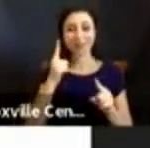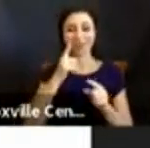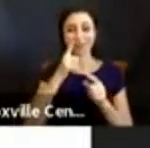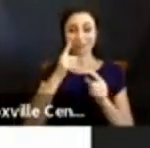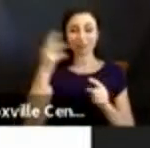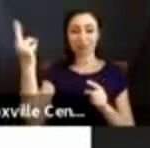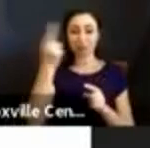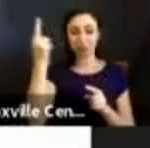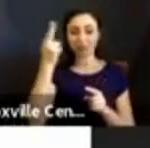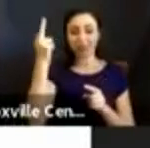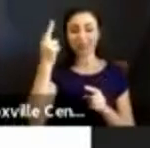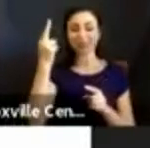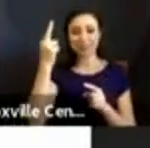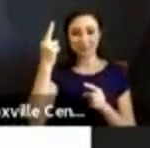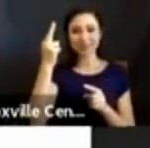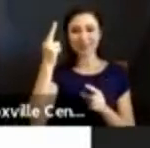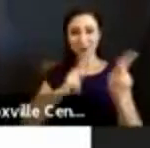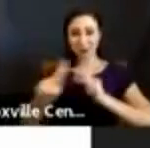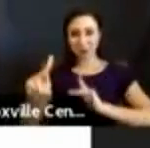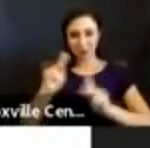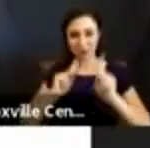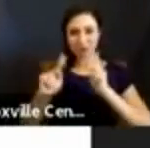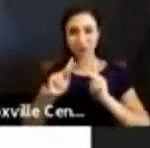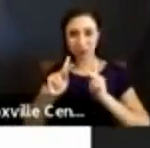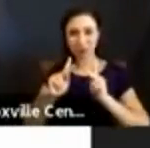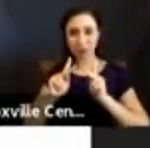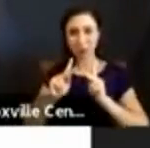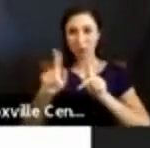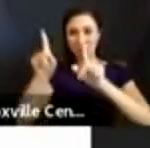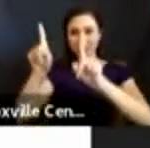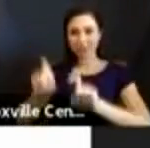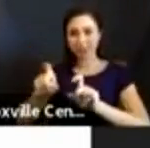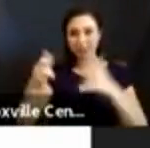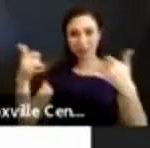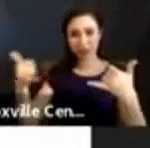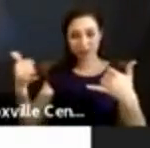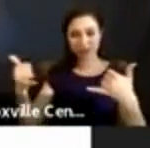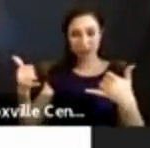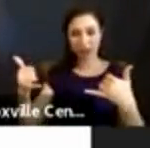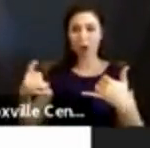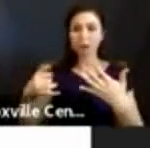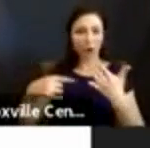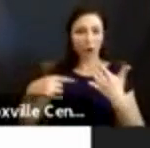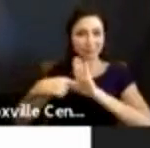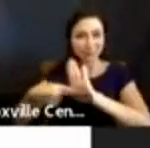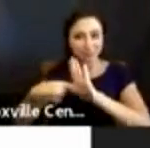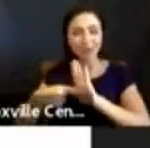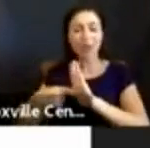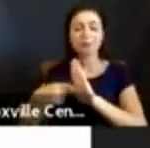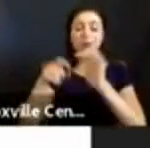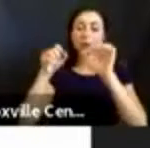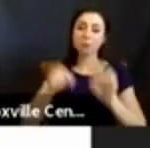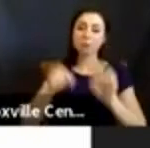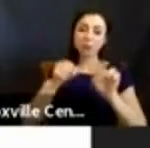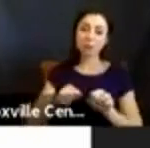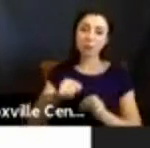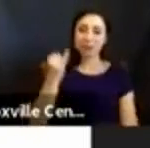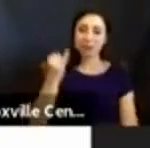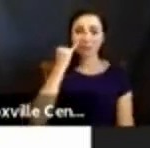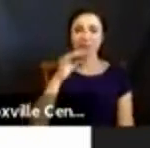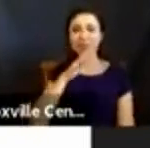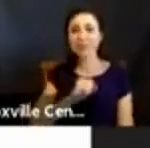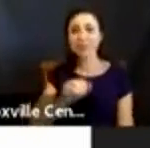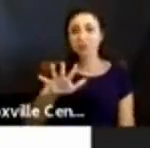getting tested right now is symptoms. And so that it may be that those that are 51 and older are more likely to be symptomatic, more likely